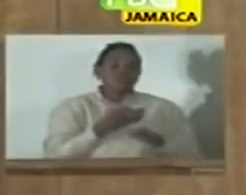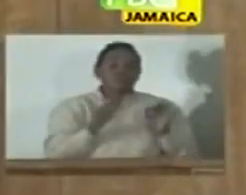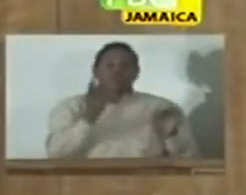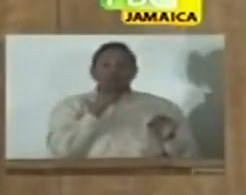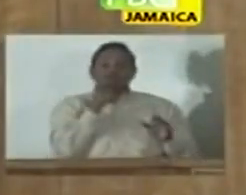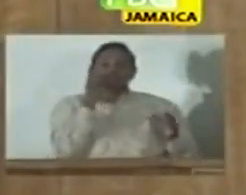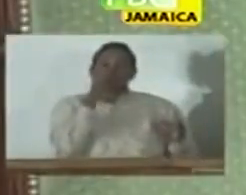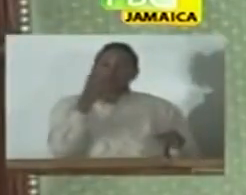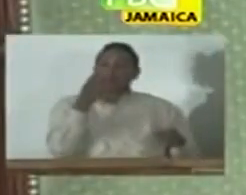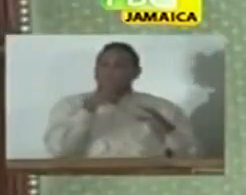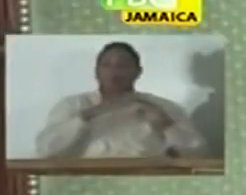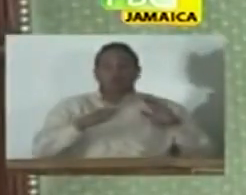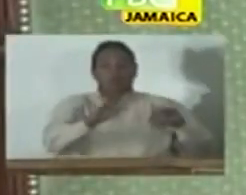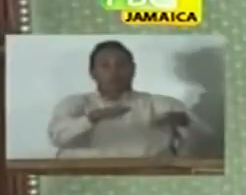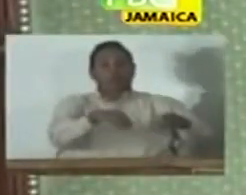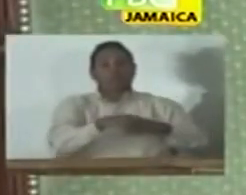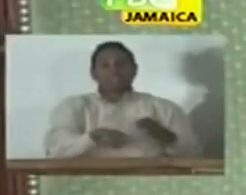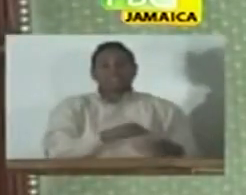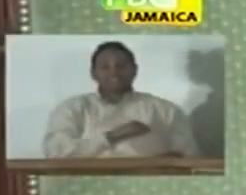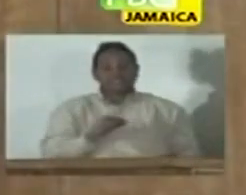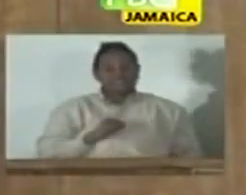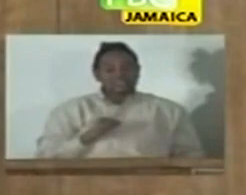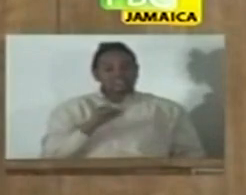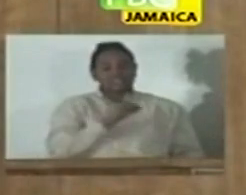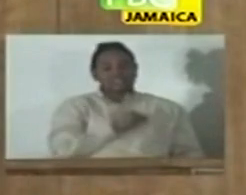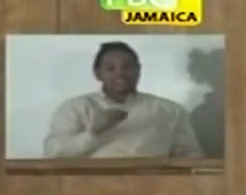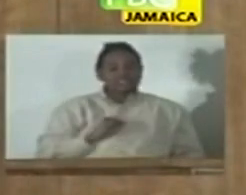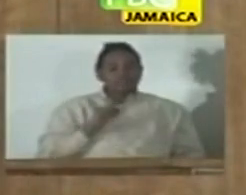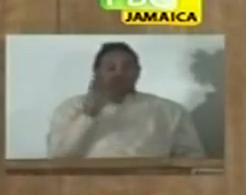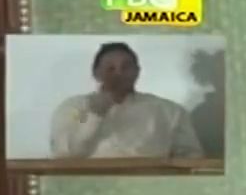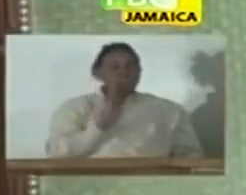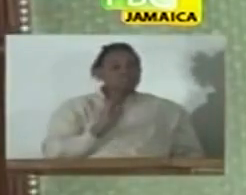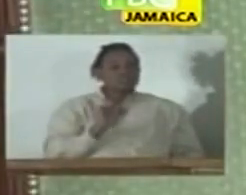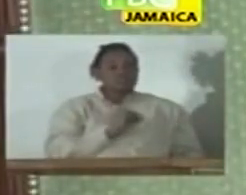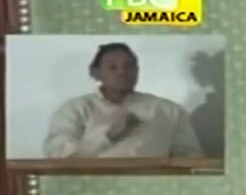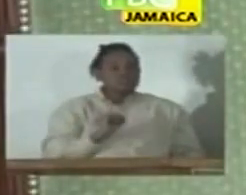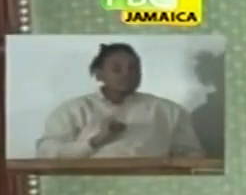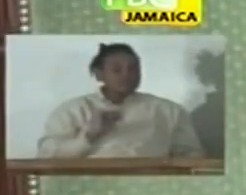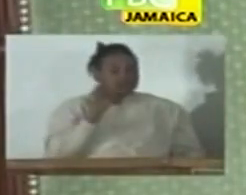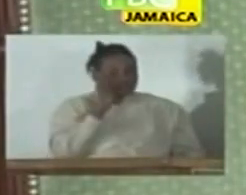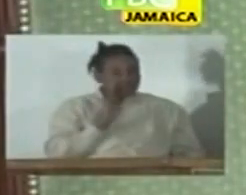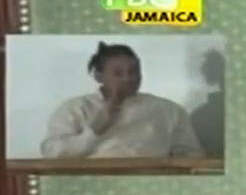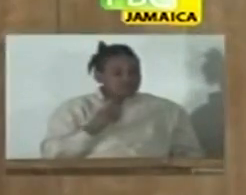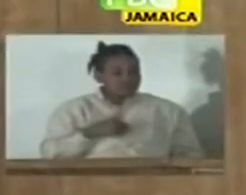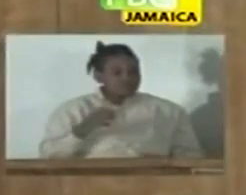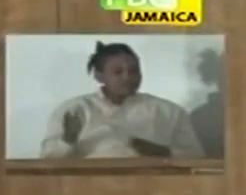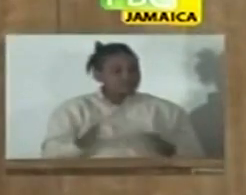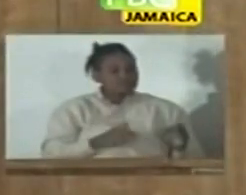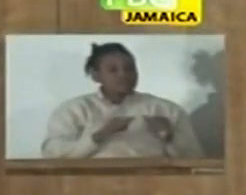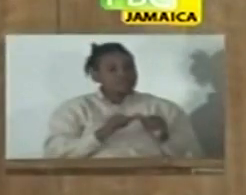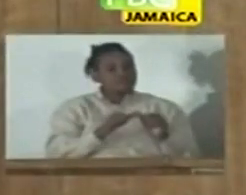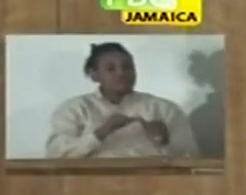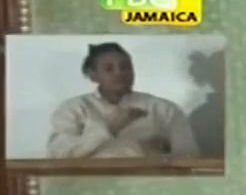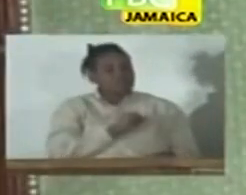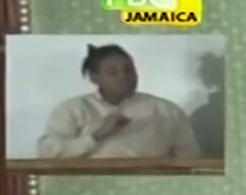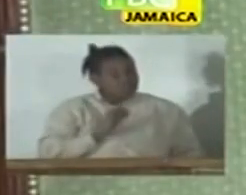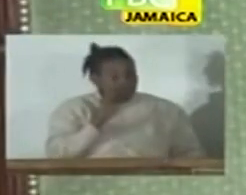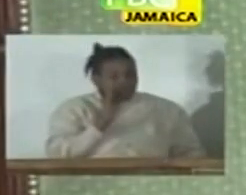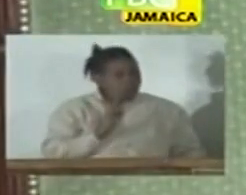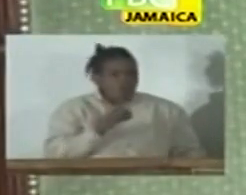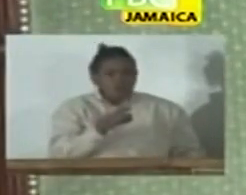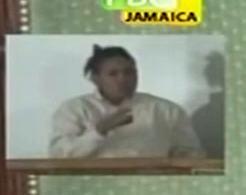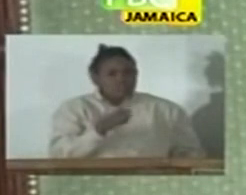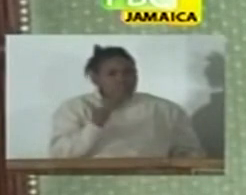but it's a question. Senator Brown. I am prepared Senator to continue. Brown. Senator Brown. I am prepared to continue if you allow me, sir. Senator Brown, it's